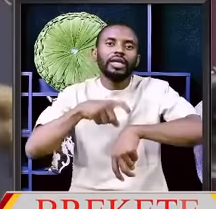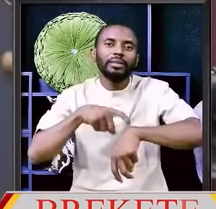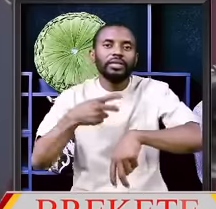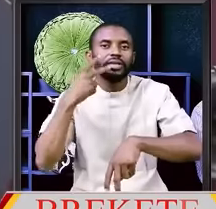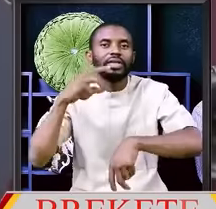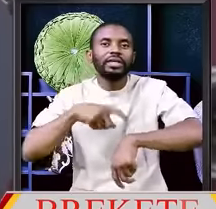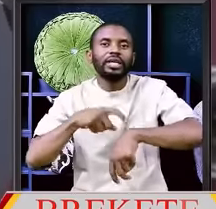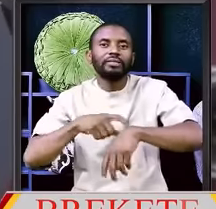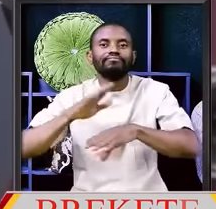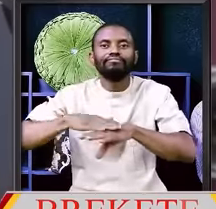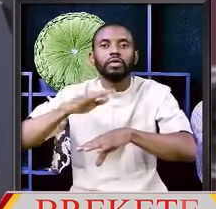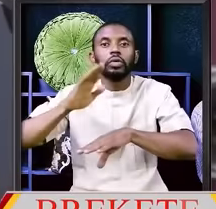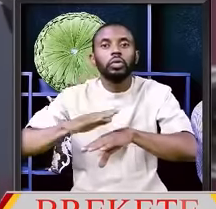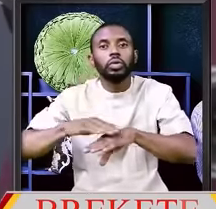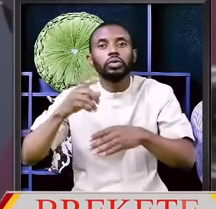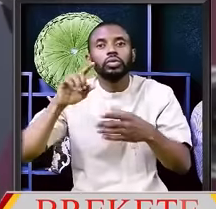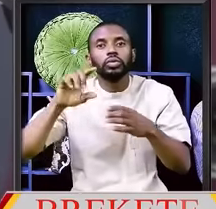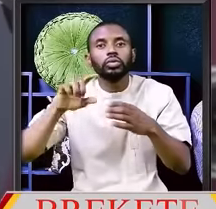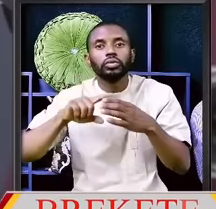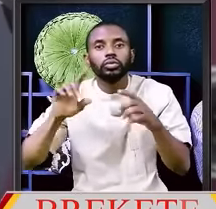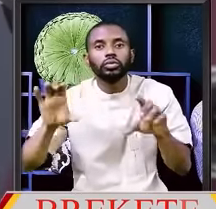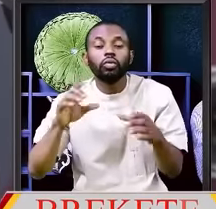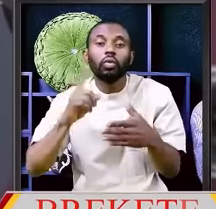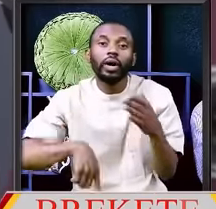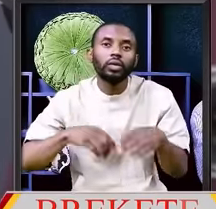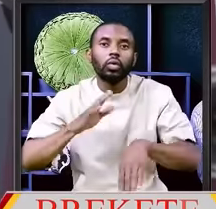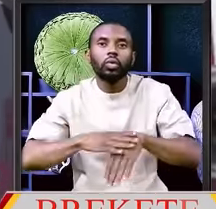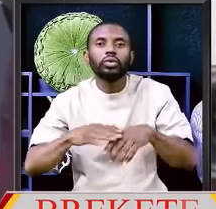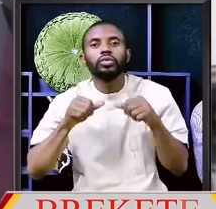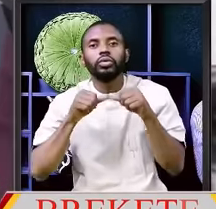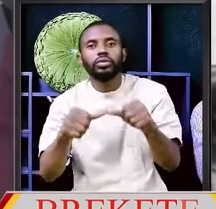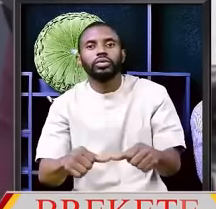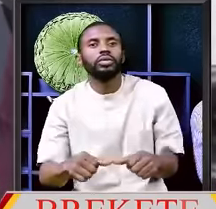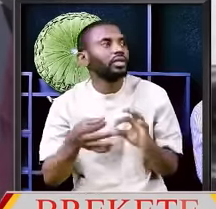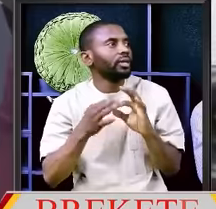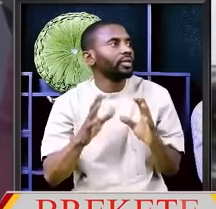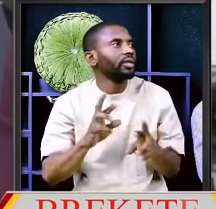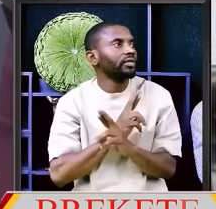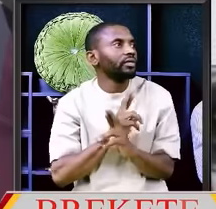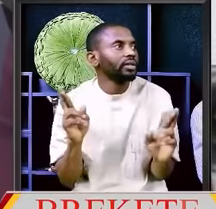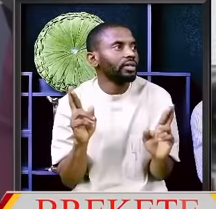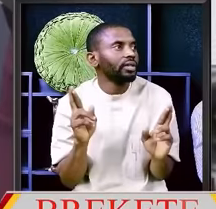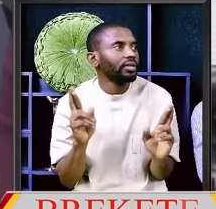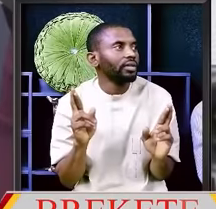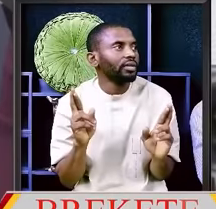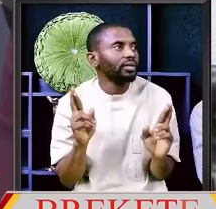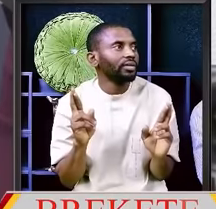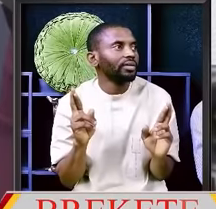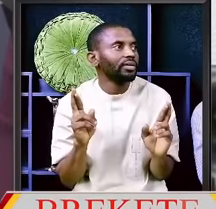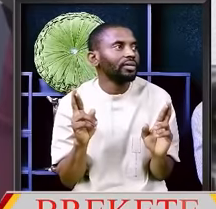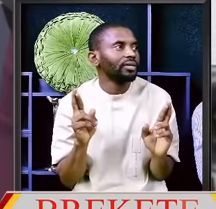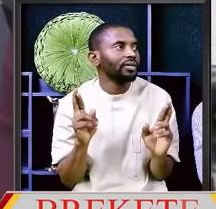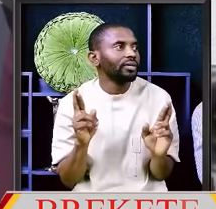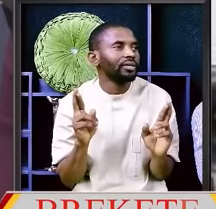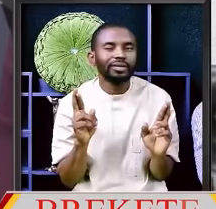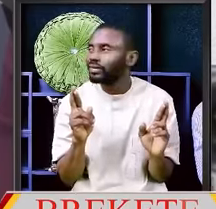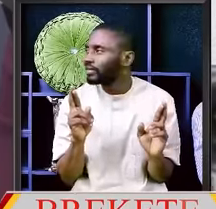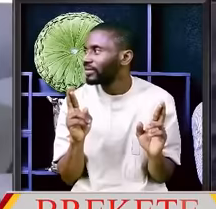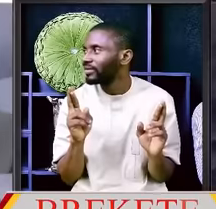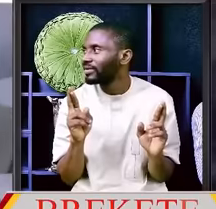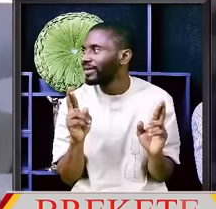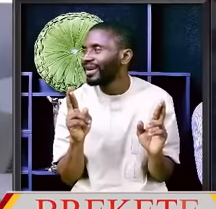I say, say, time done, they give us signal. Signal to do it. Signal, make we continue to deliver. Now they go. Interpreter, are you ready, sir? Yes,